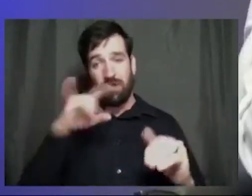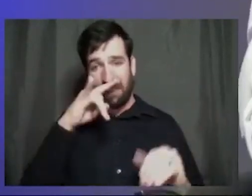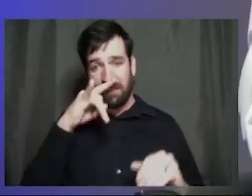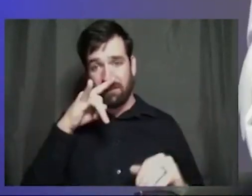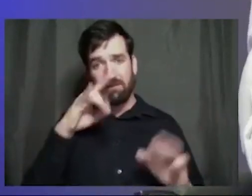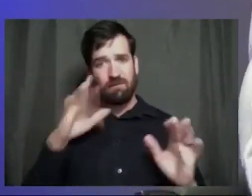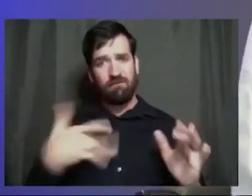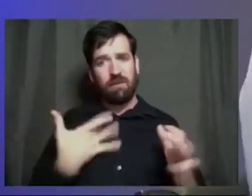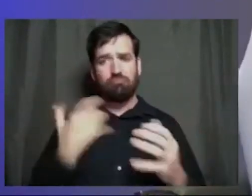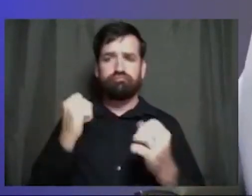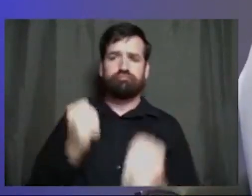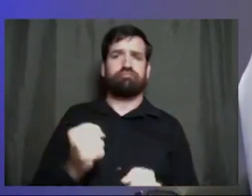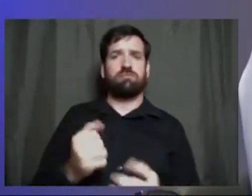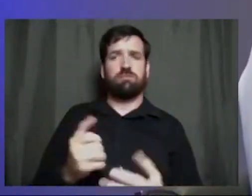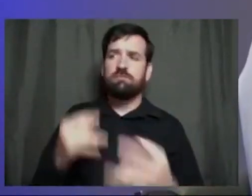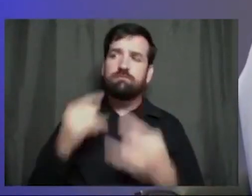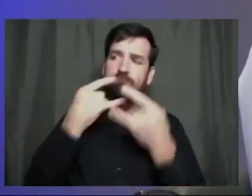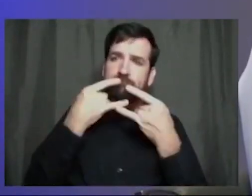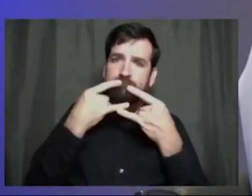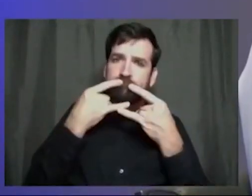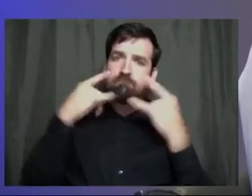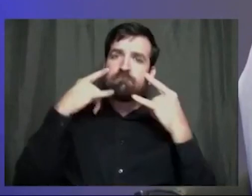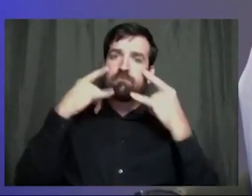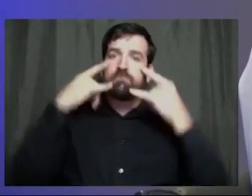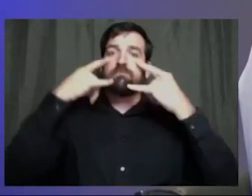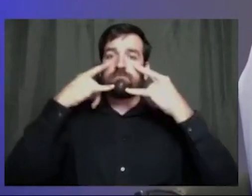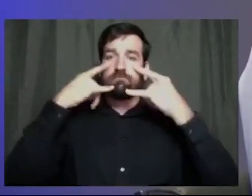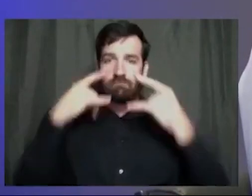need to pull your mask up.